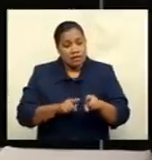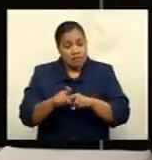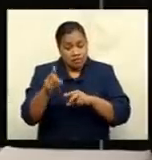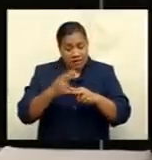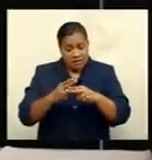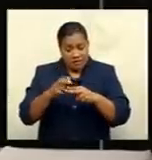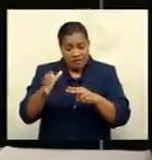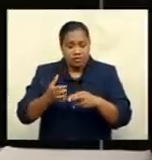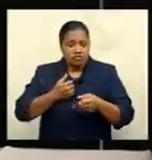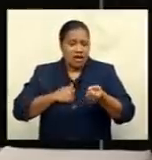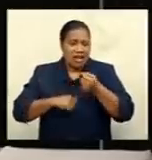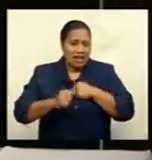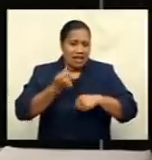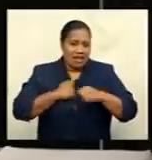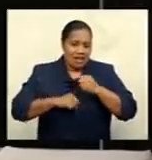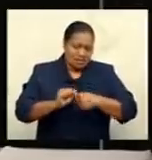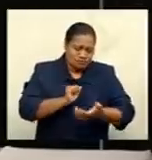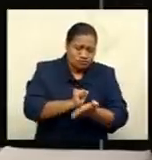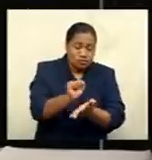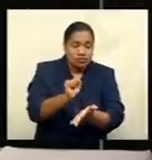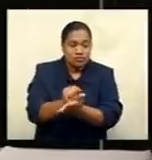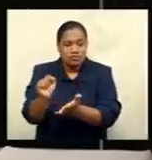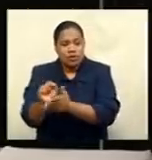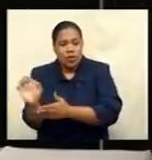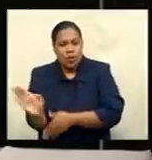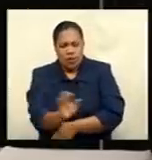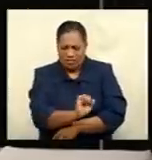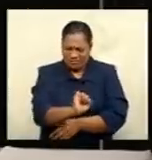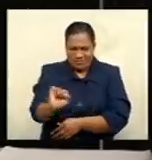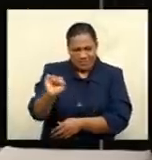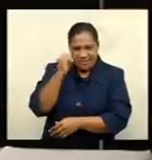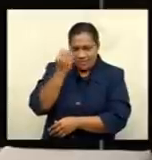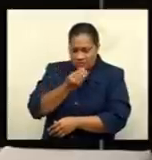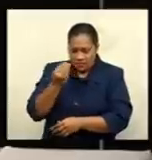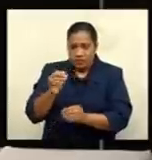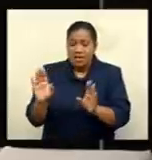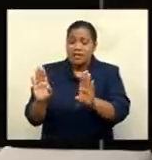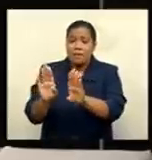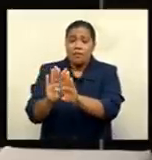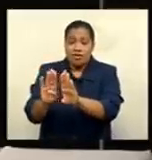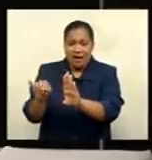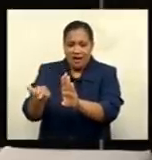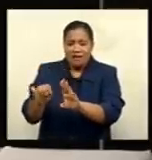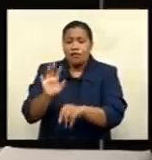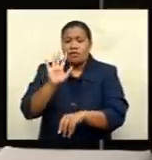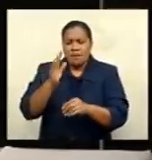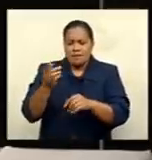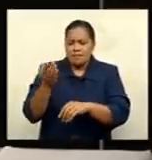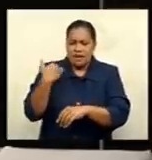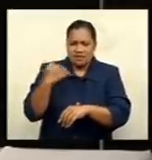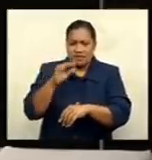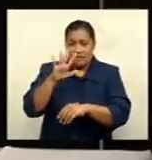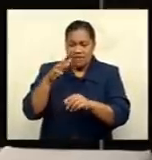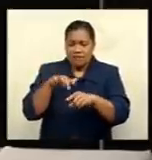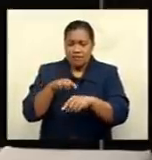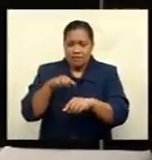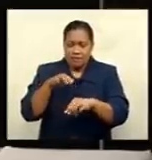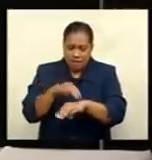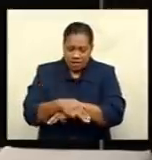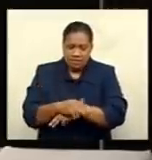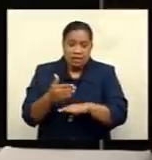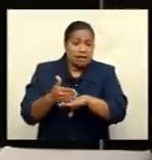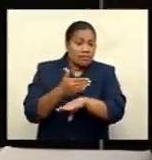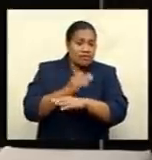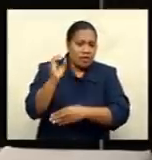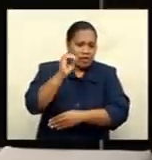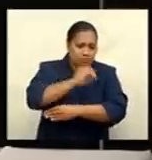struggling to sell all their produce in time at the border for the past 5 months before the sun sets and curfew closes in.